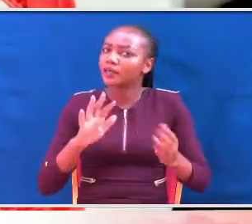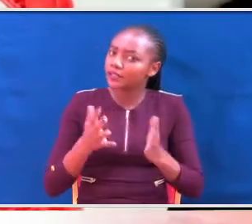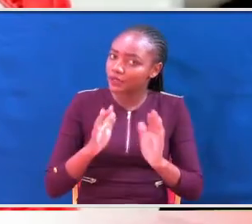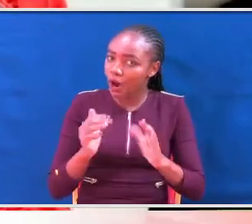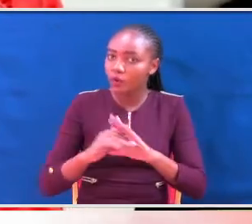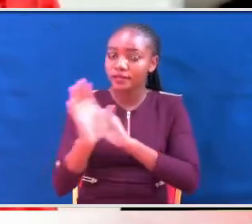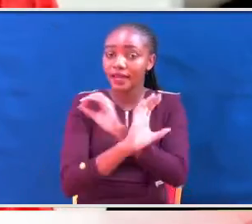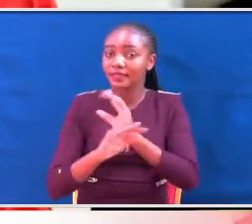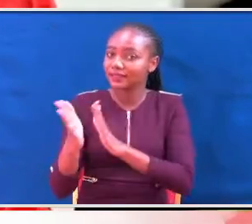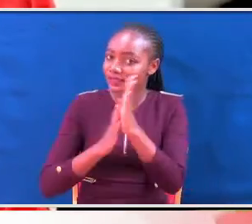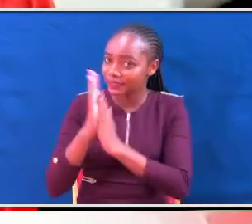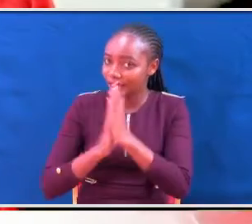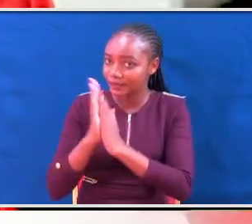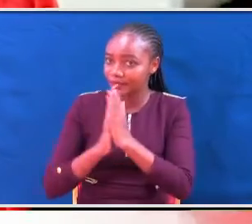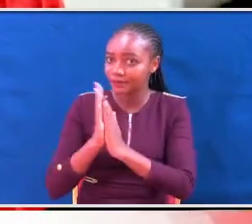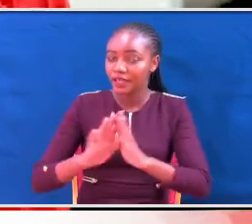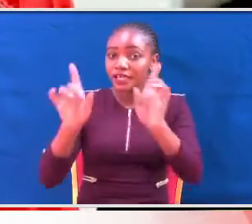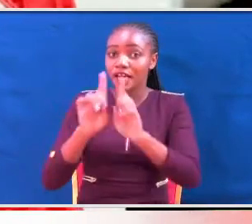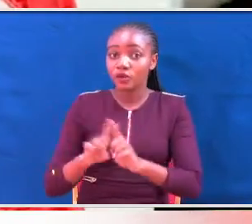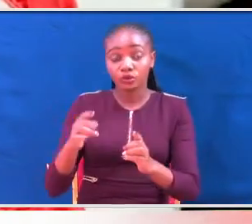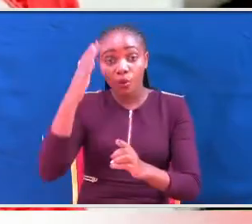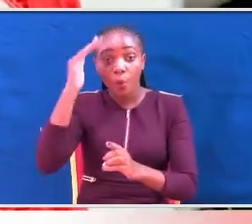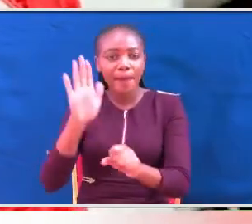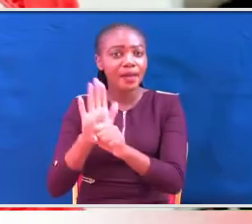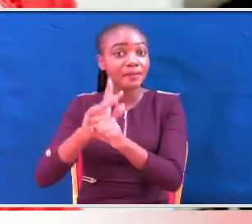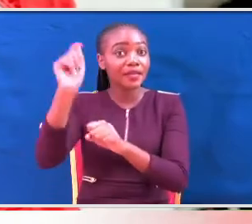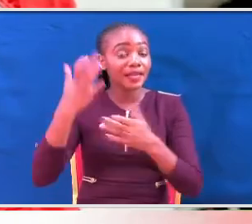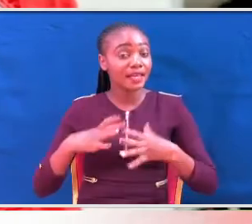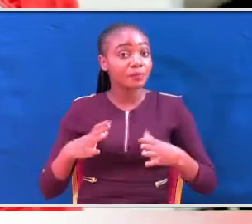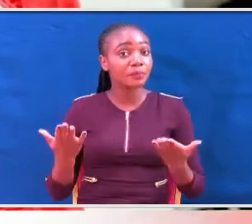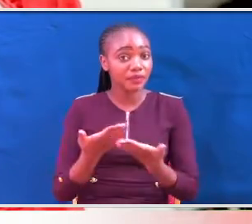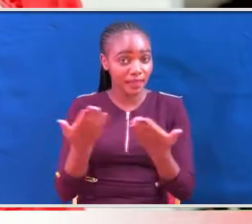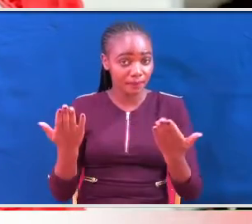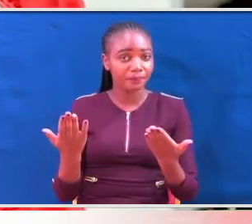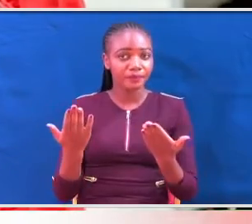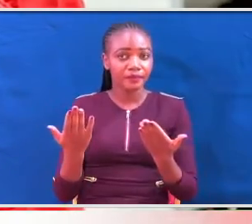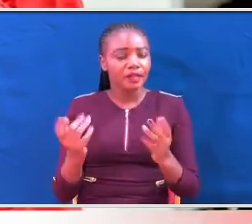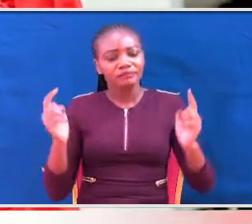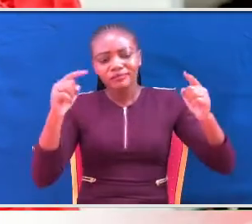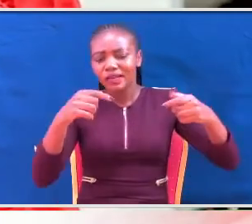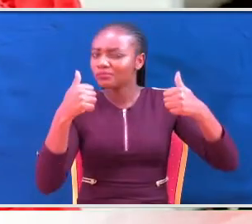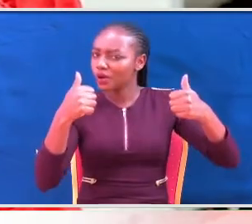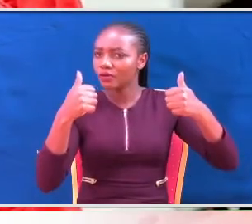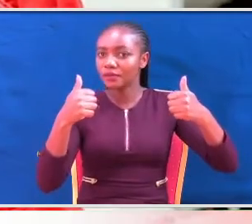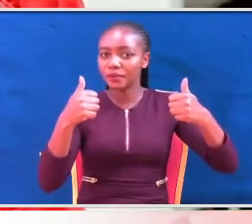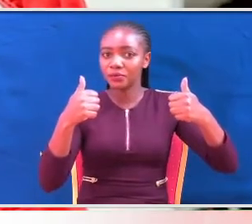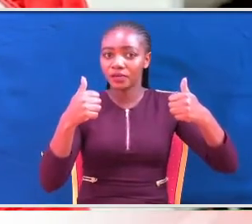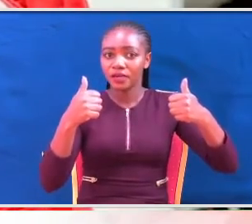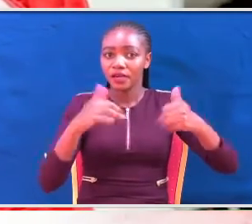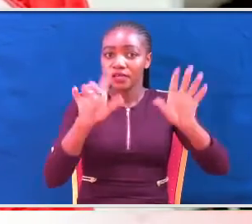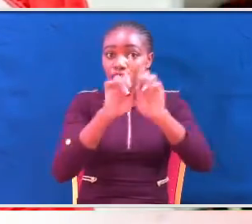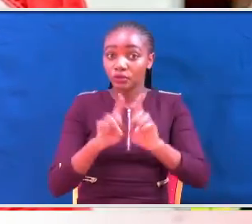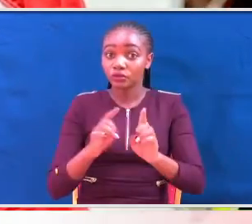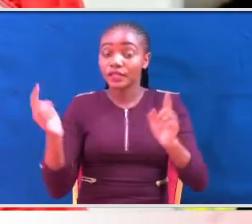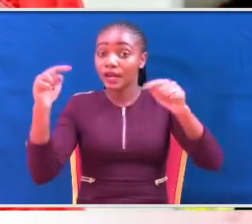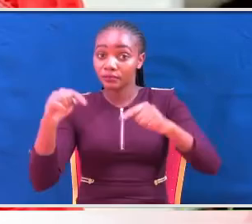very encouraging, as the majority of Kenyans have responded well to our call to come out and